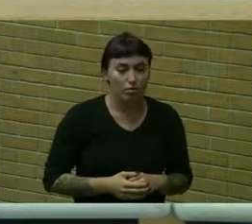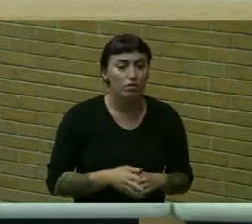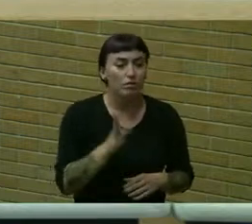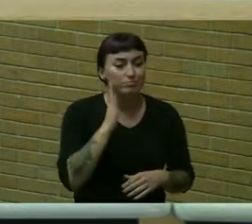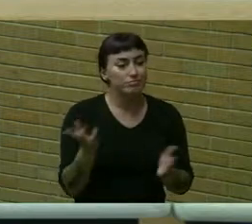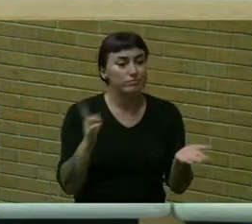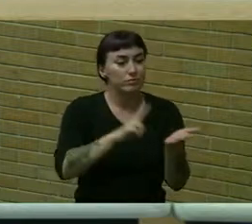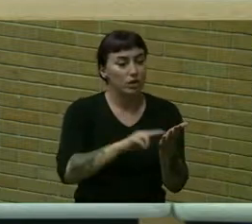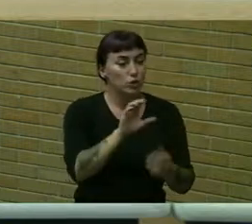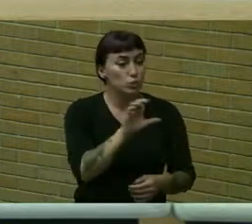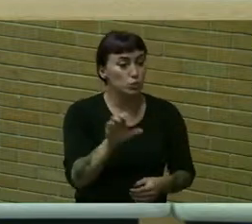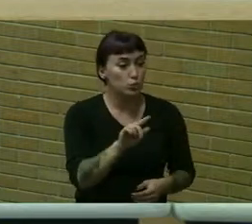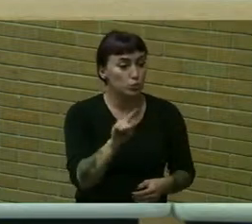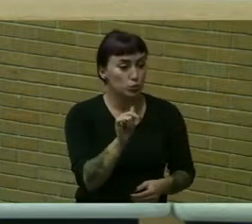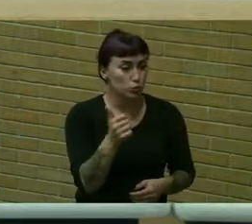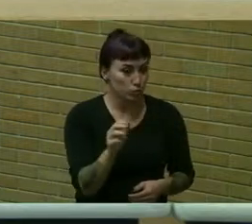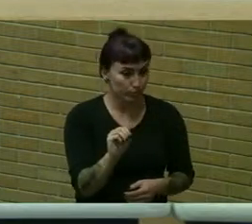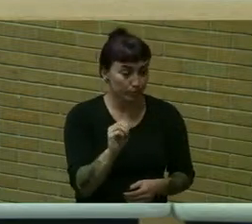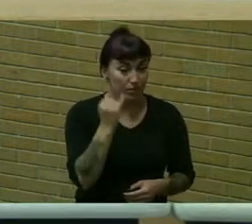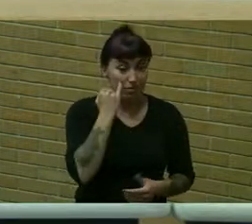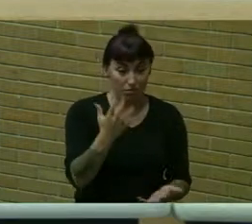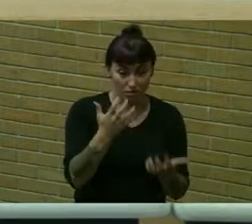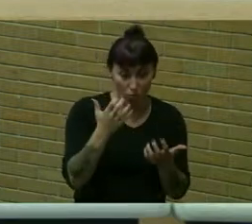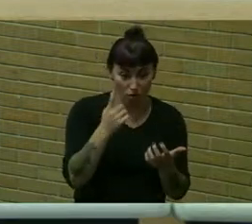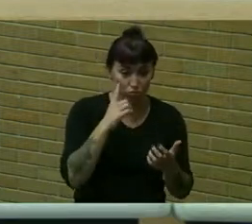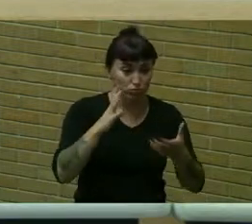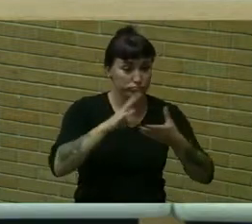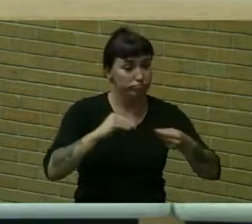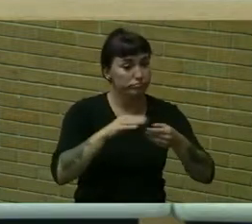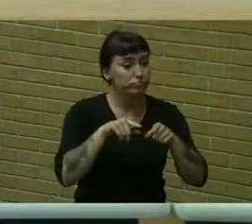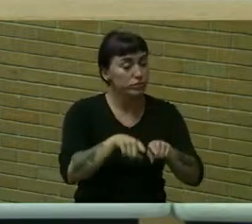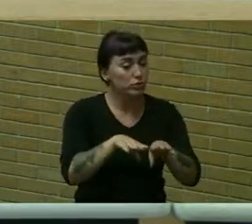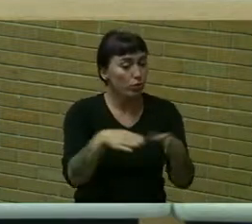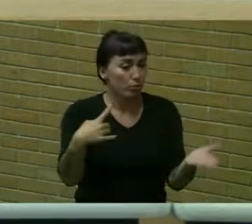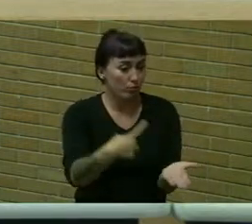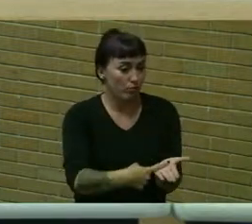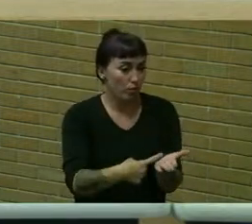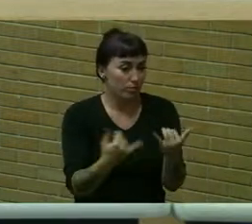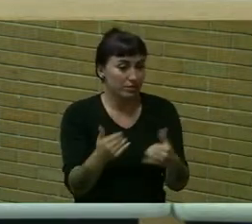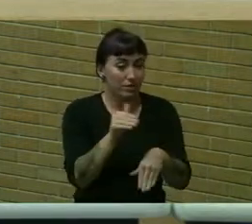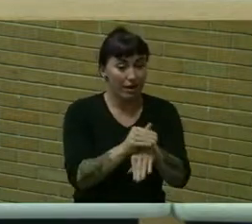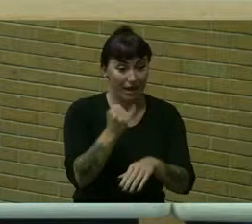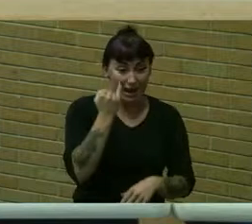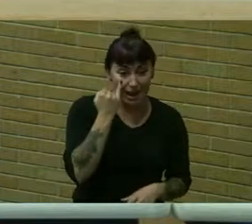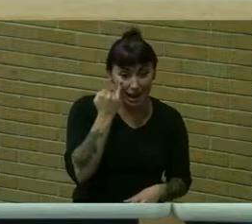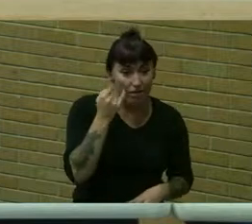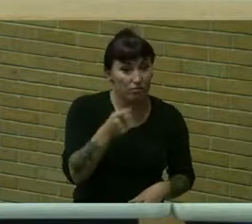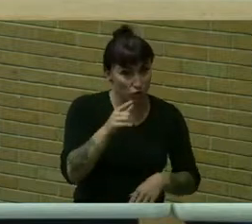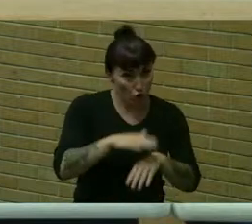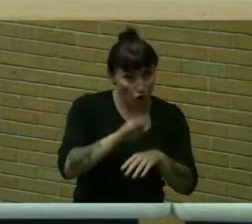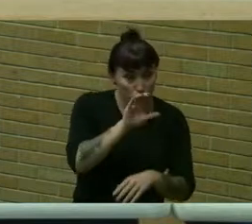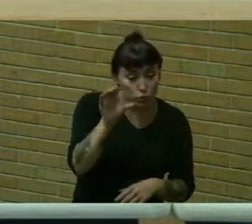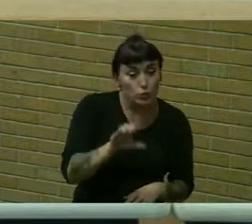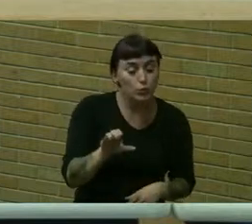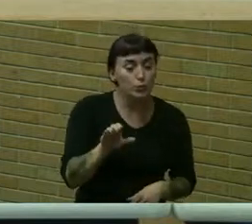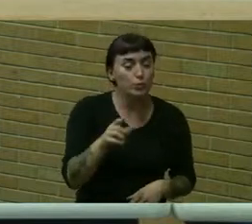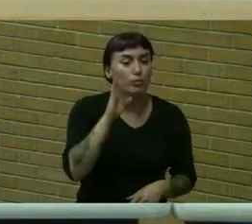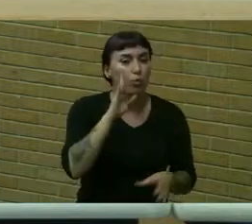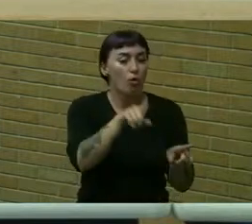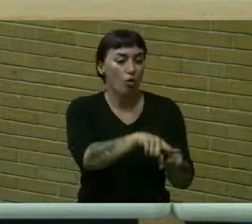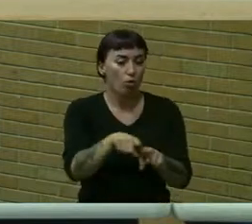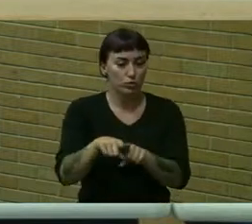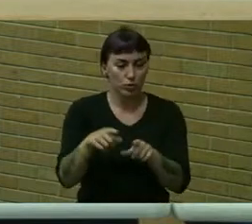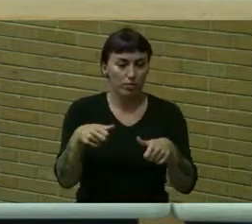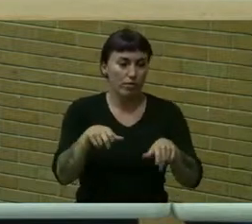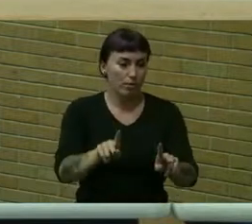have to log into Zoom if you want to speak during the open forum tonight. But if you are on Zoom, you will also have